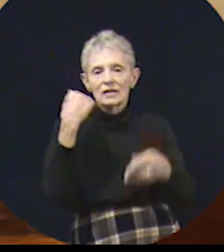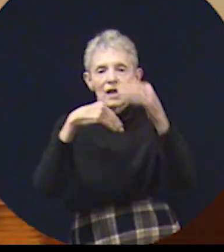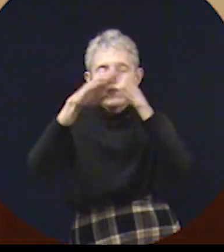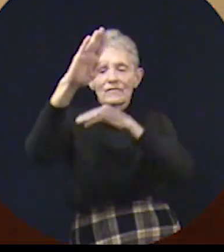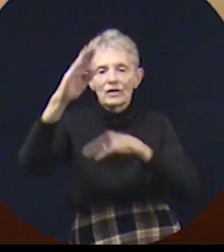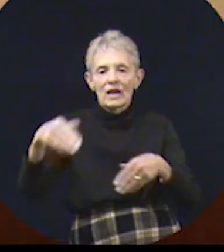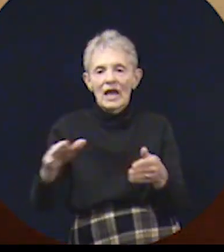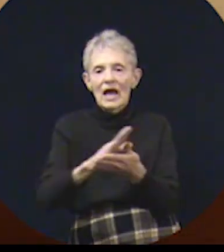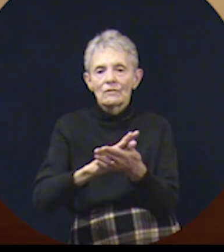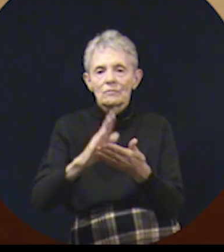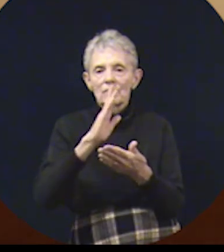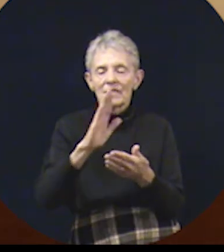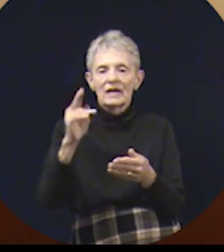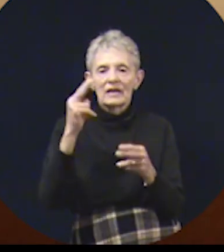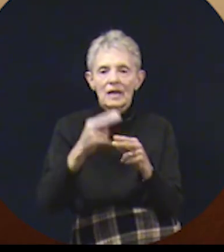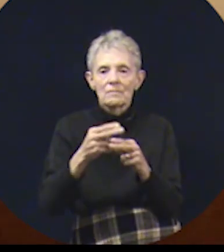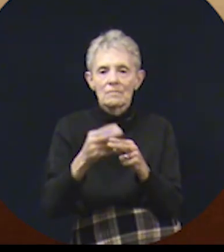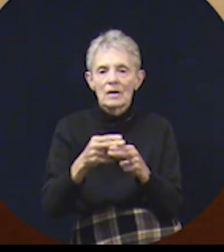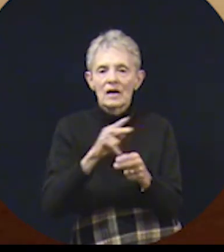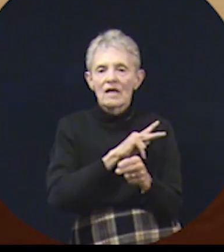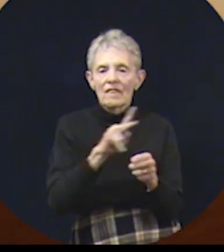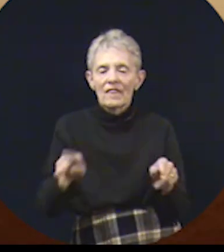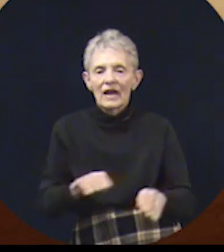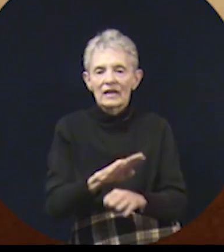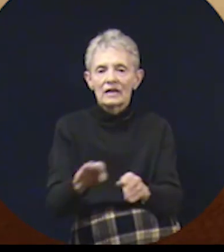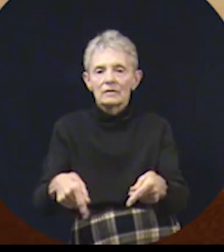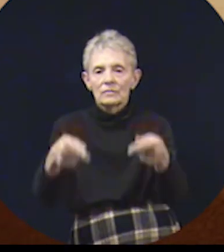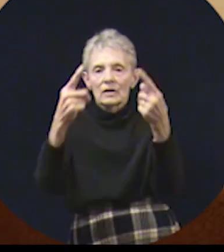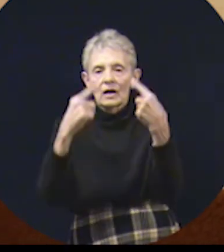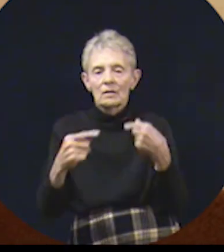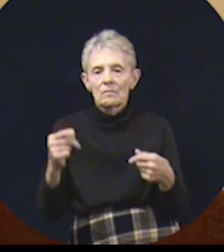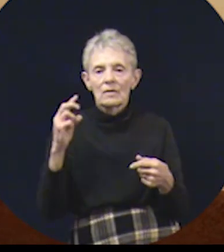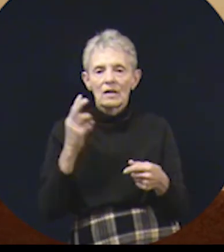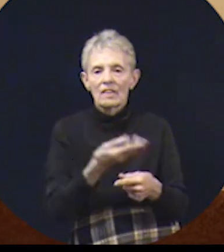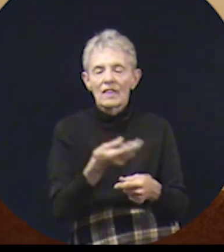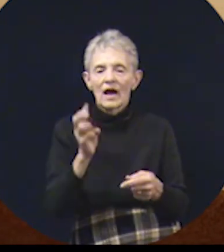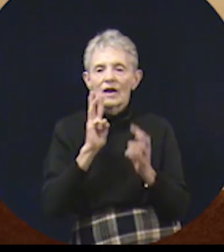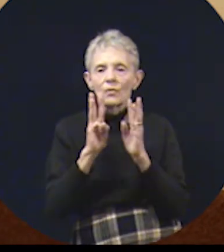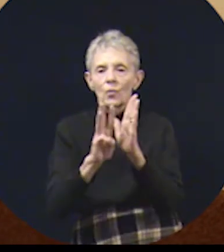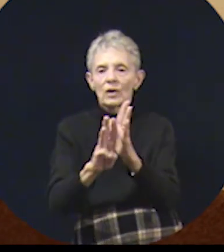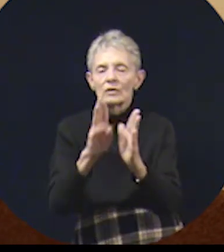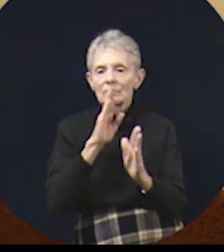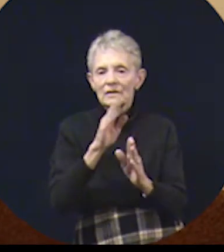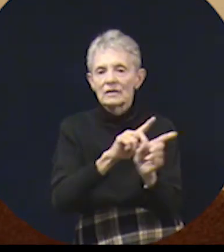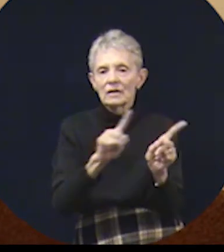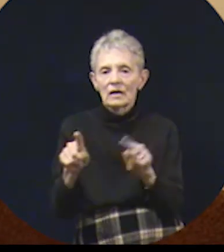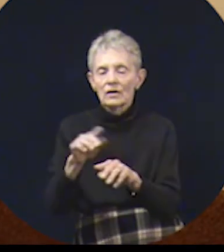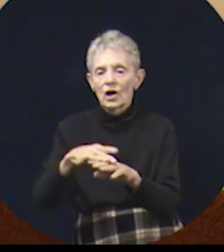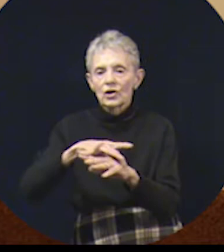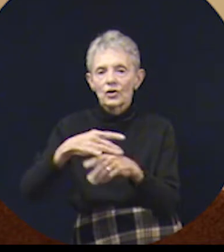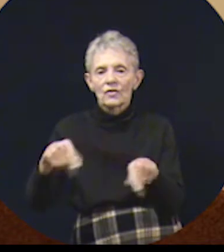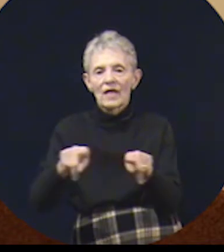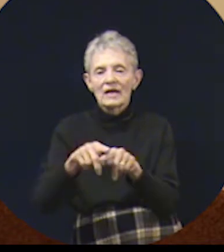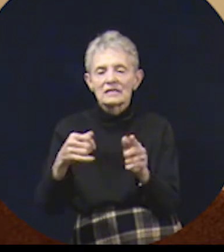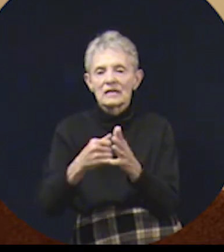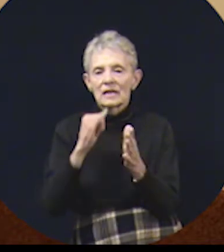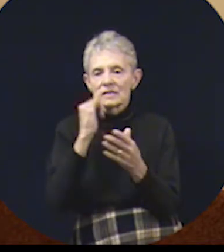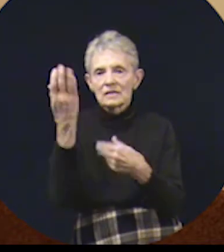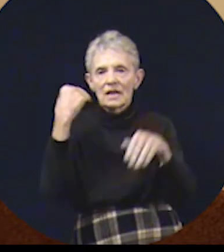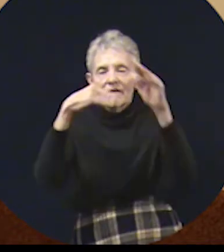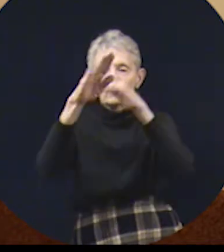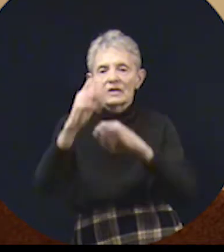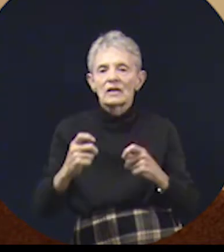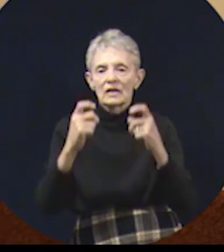heaven, hallowed be thy name. Thy kingdom come, thy will be done, on earth as it is in